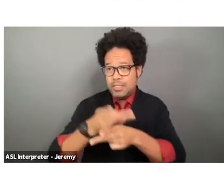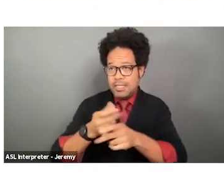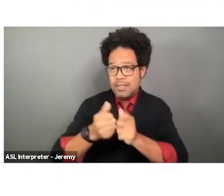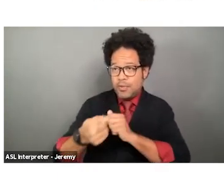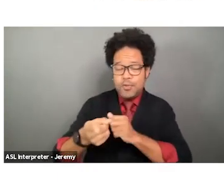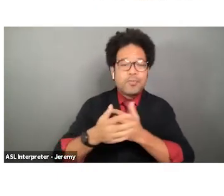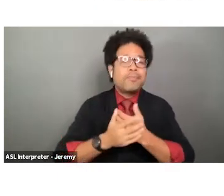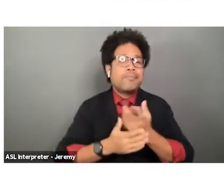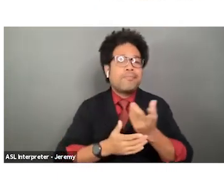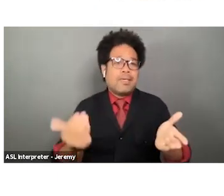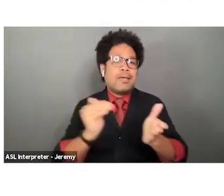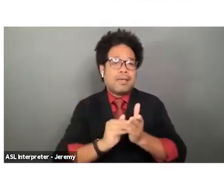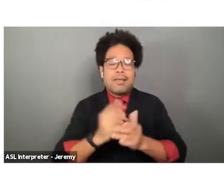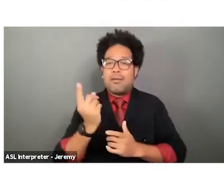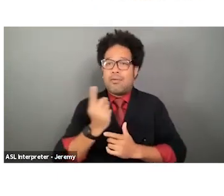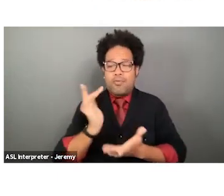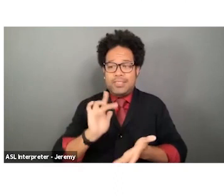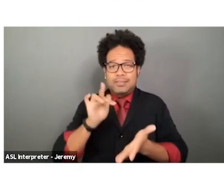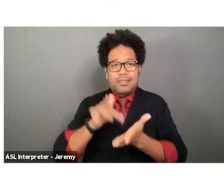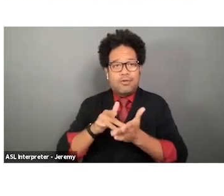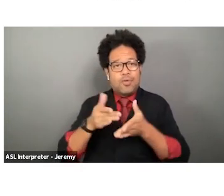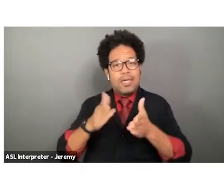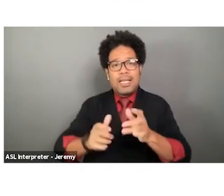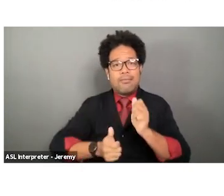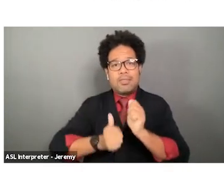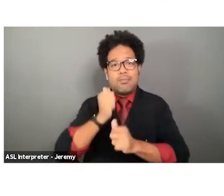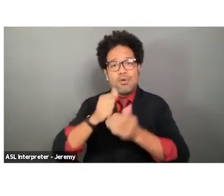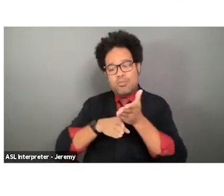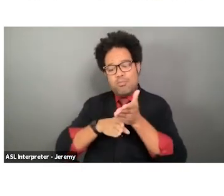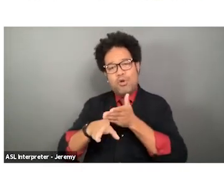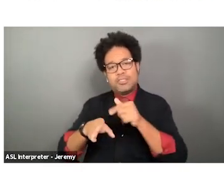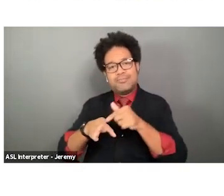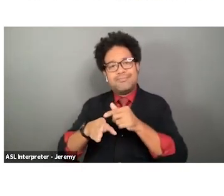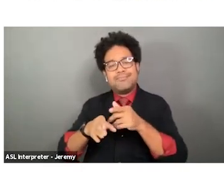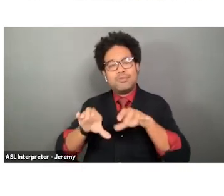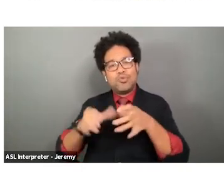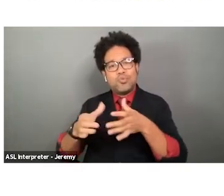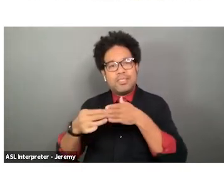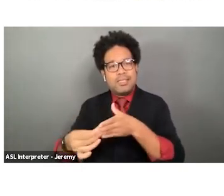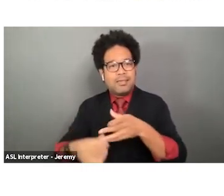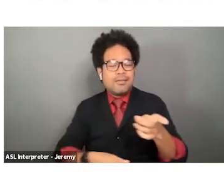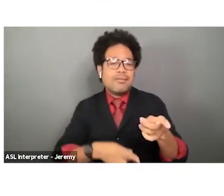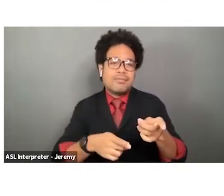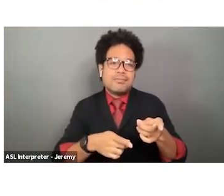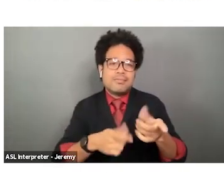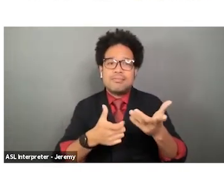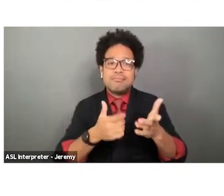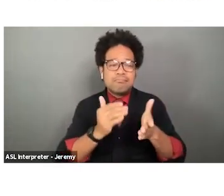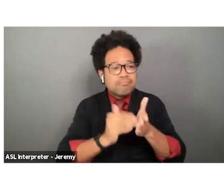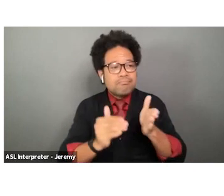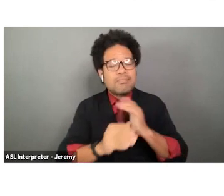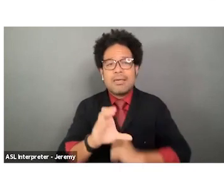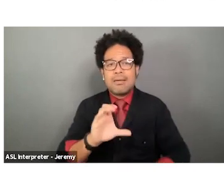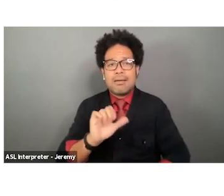Again, always center and allow the most marginalized to lead. Take periodic intake of capacity.